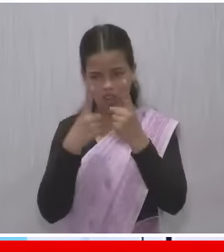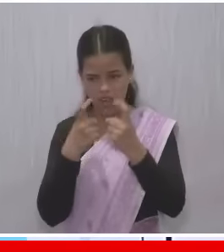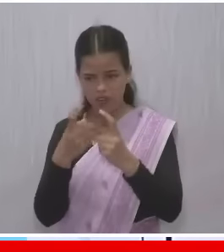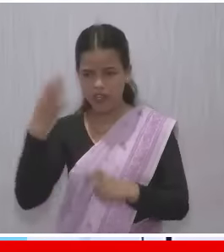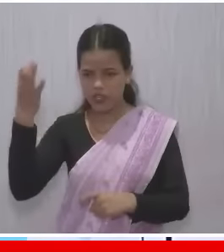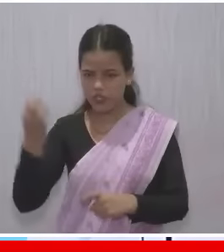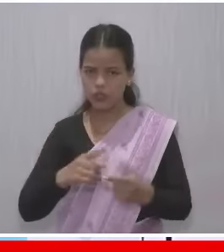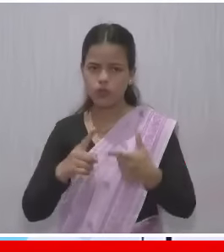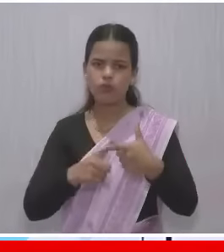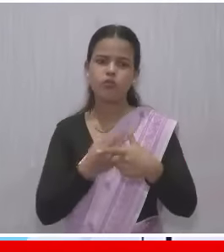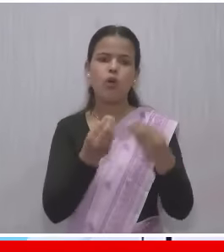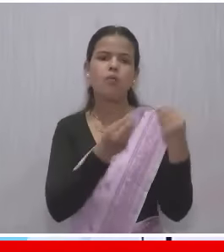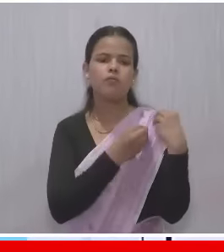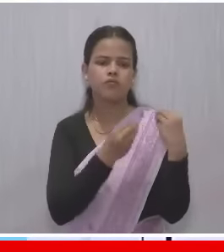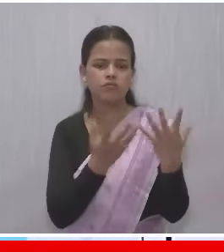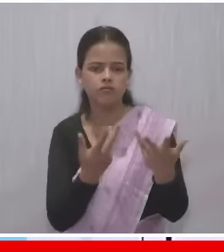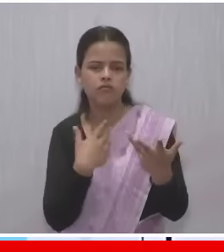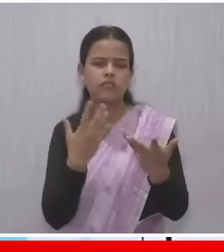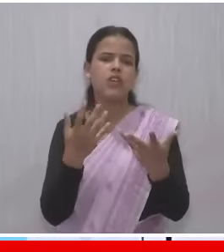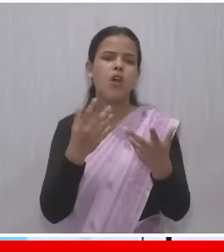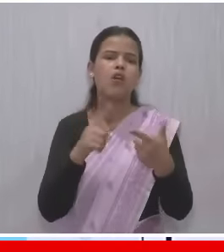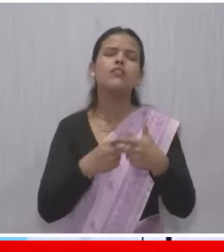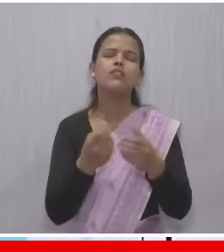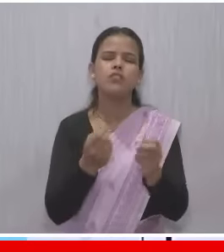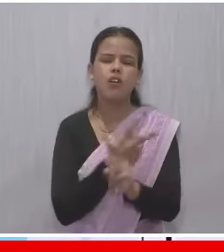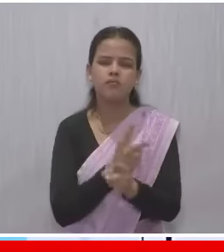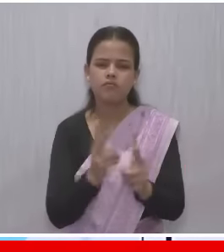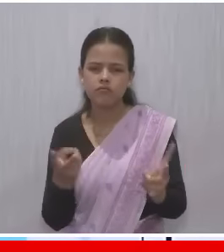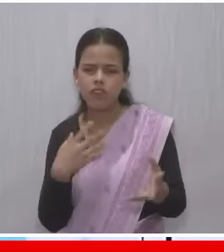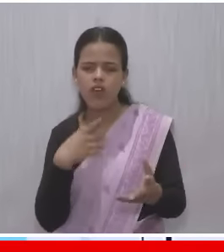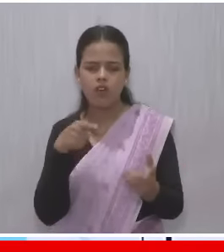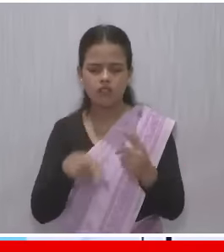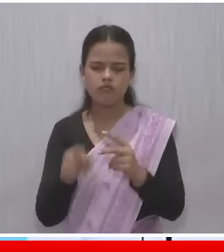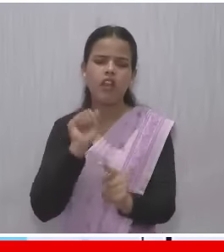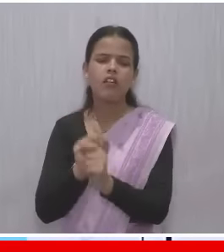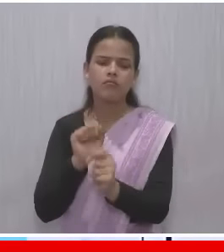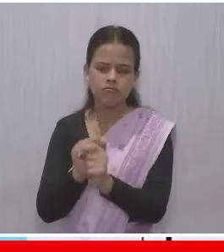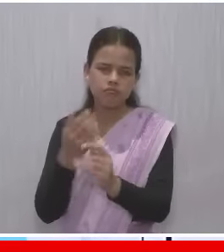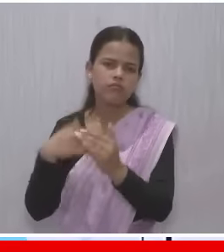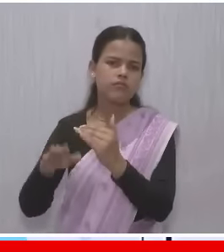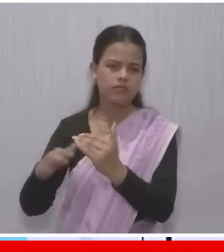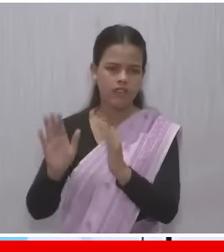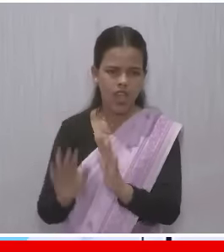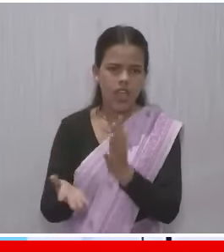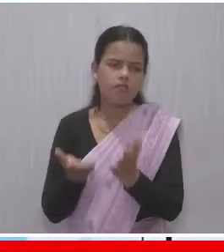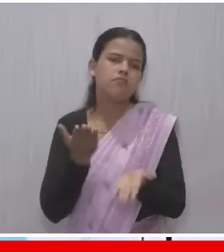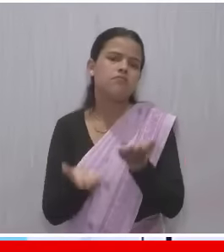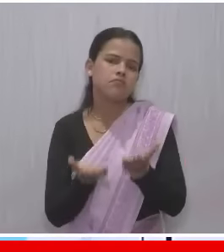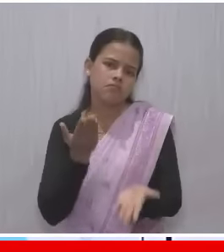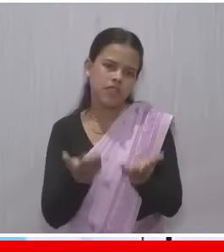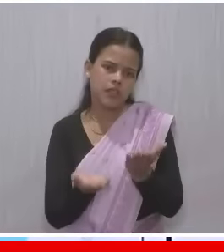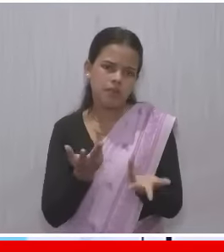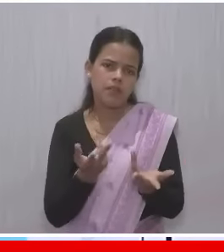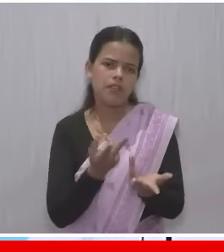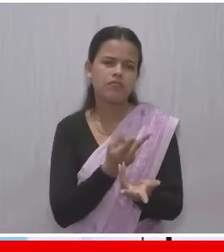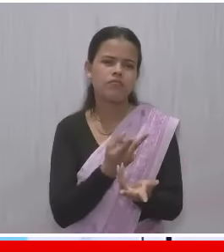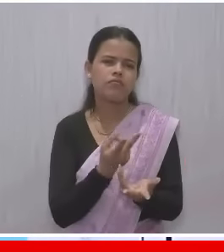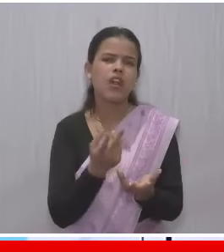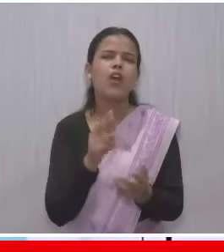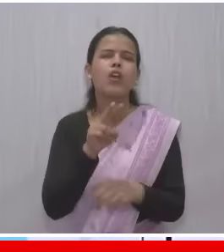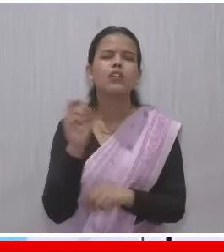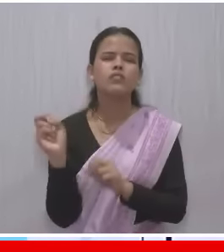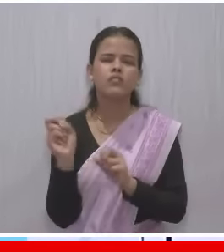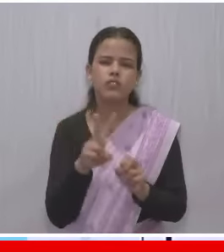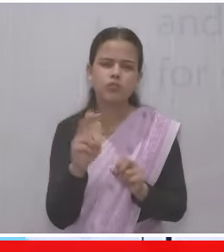job roles, occupations, and we are working on that. So maybe in another 2 or 3 months, we'll